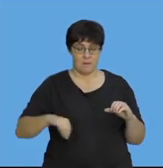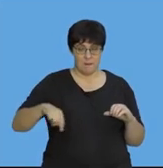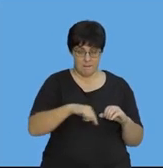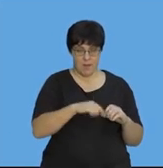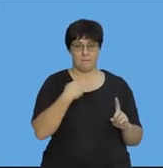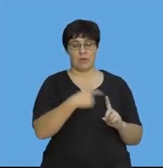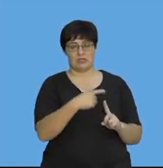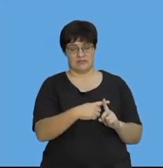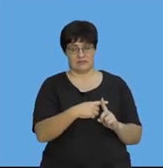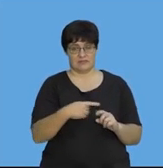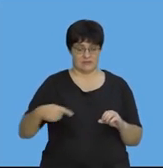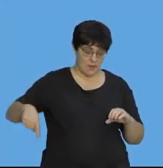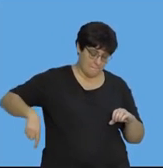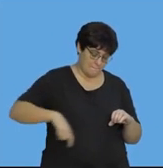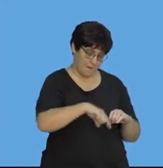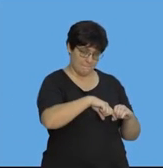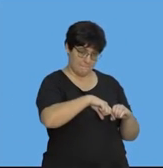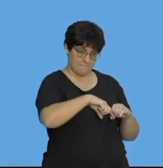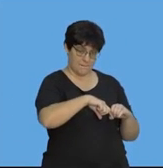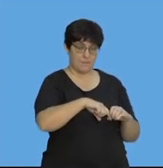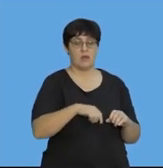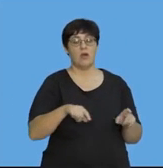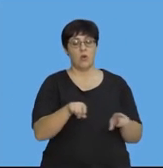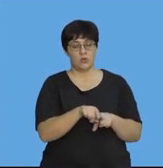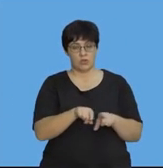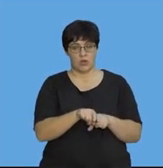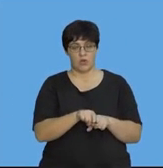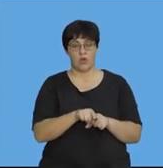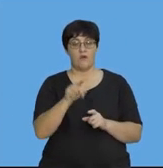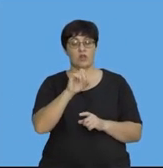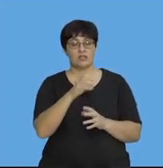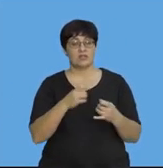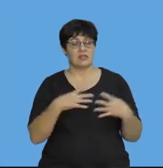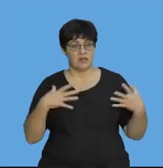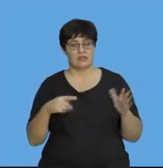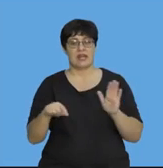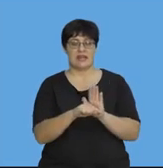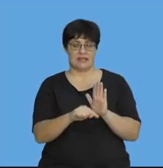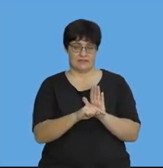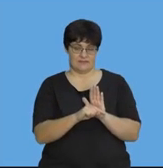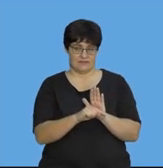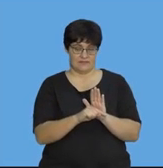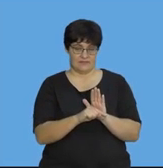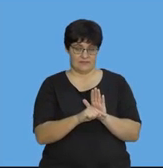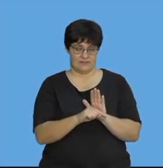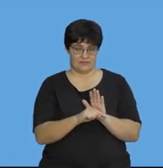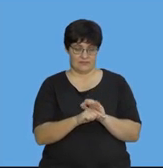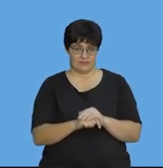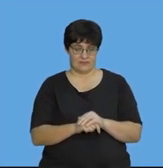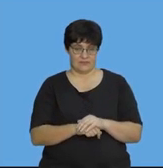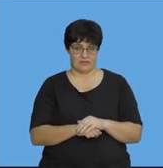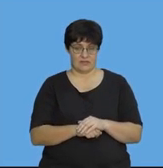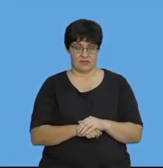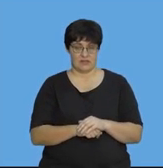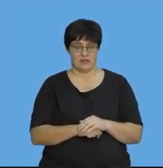is positive. That also means for me that the initial velocity was negative. They